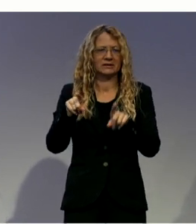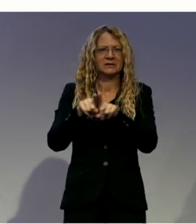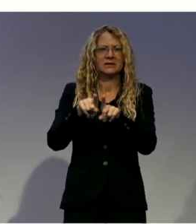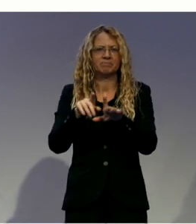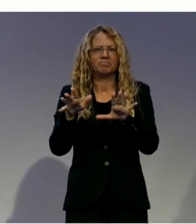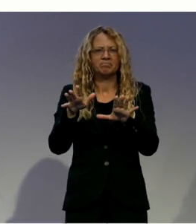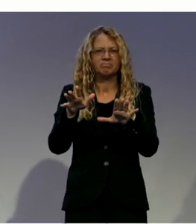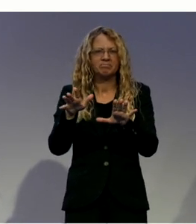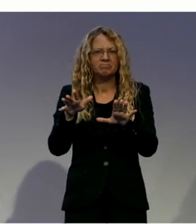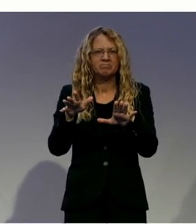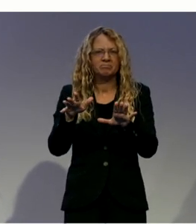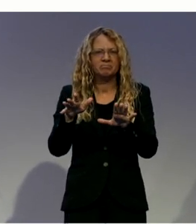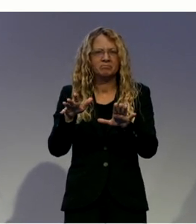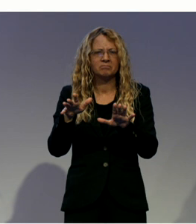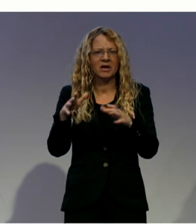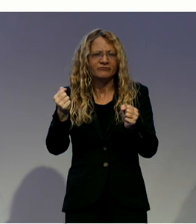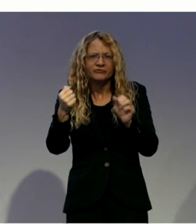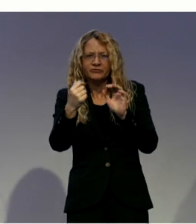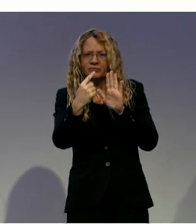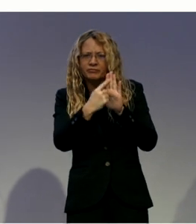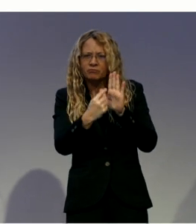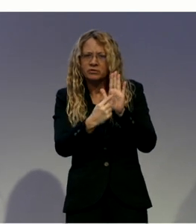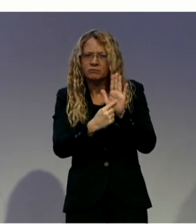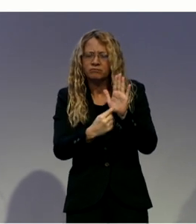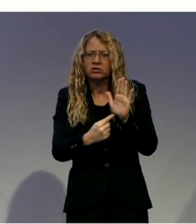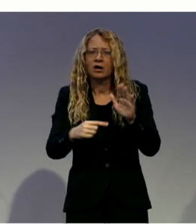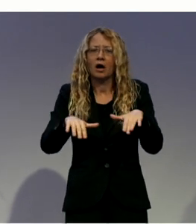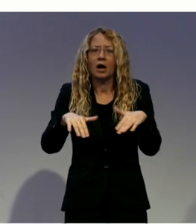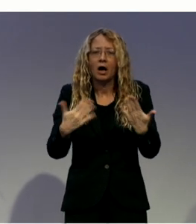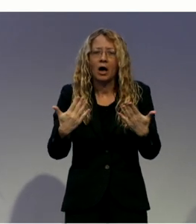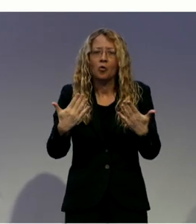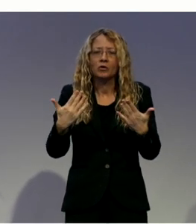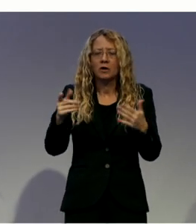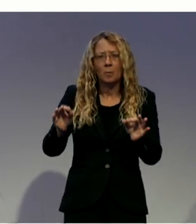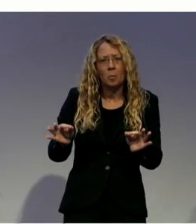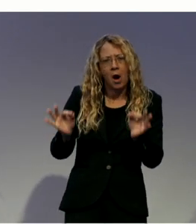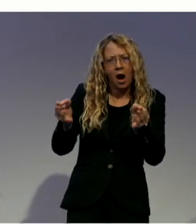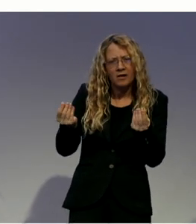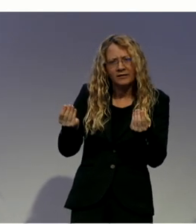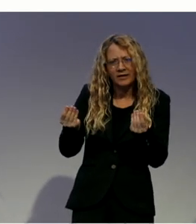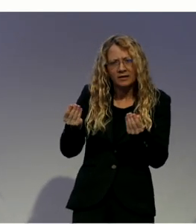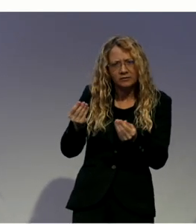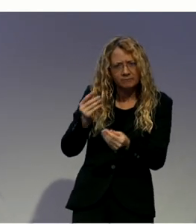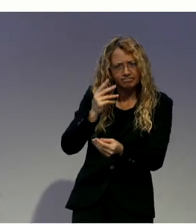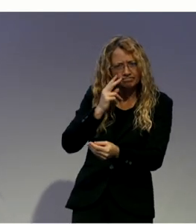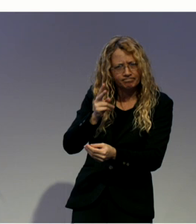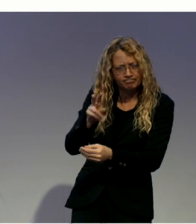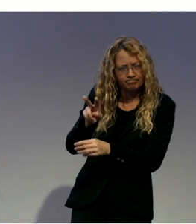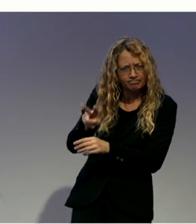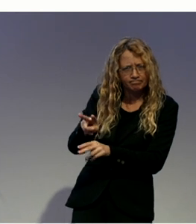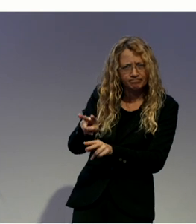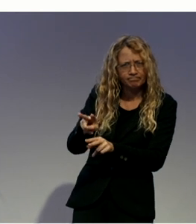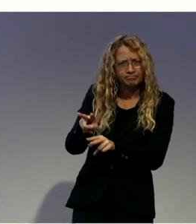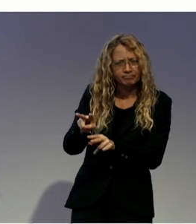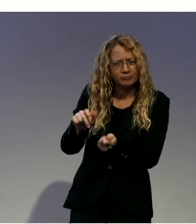and processes. We are building capacities all the time. We are providing tailored solutions and unique service. And finally, we